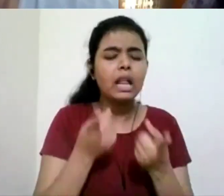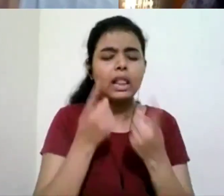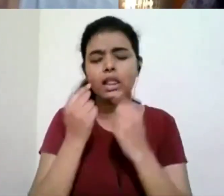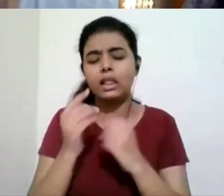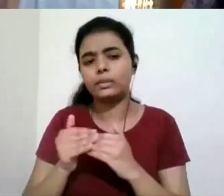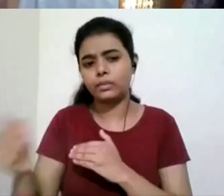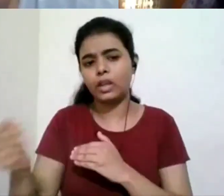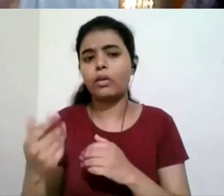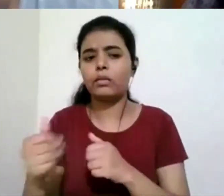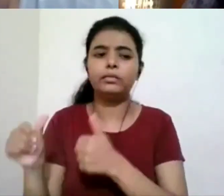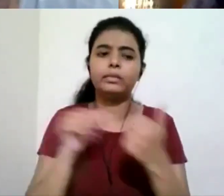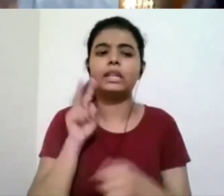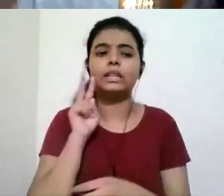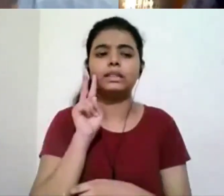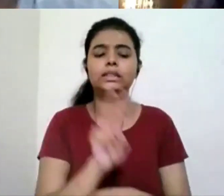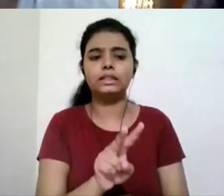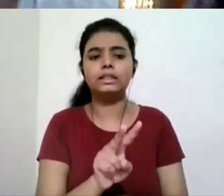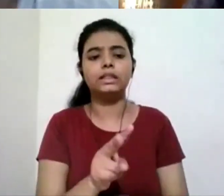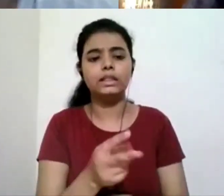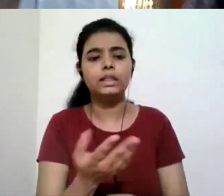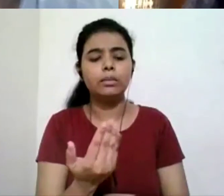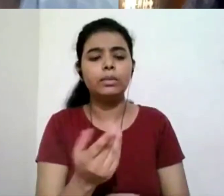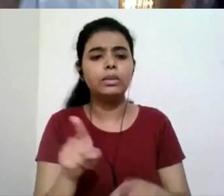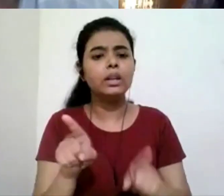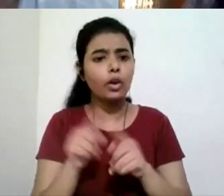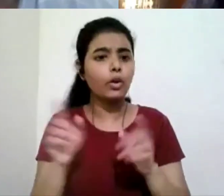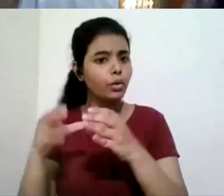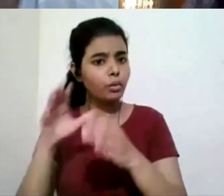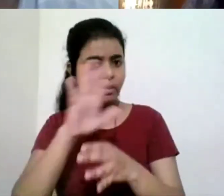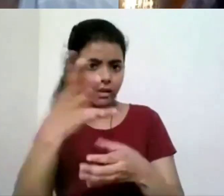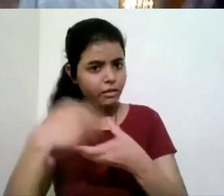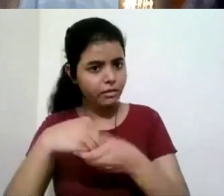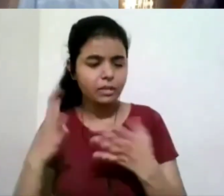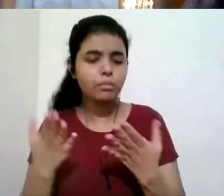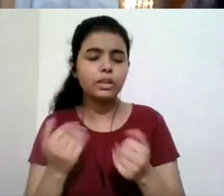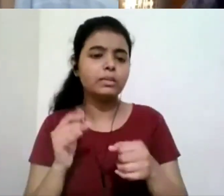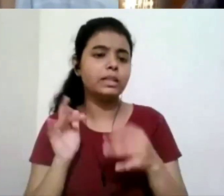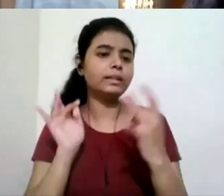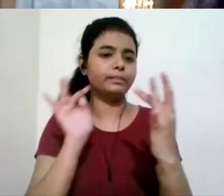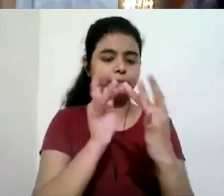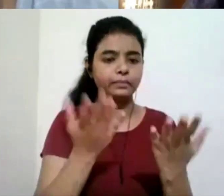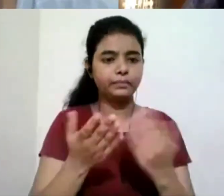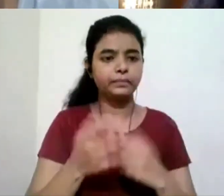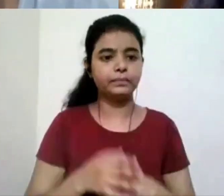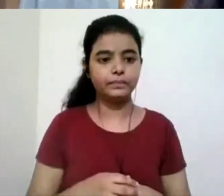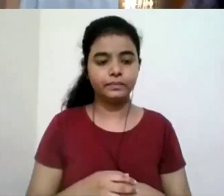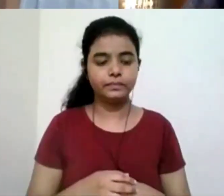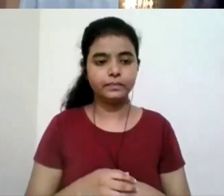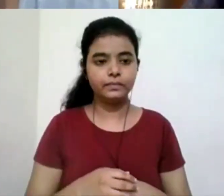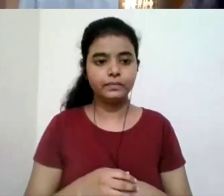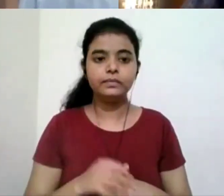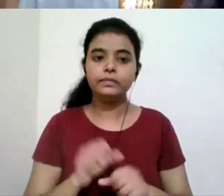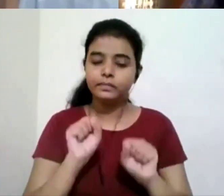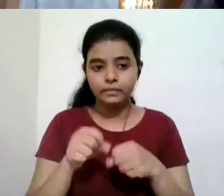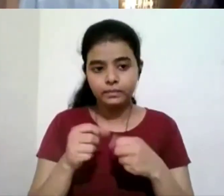and come back to you because you are on that group, so I can reach out to you. So. Yeah.